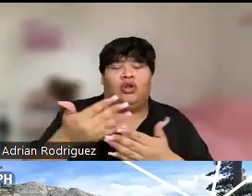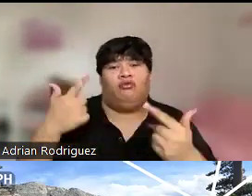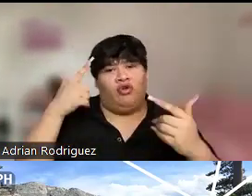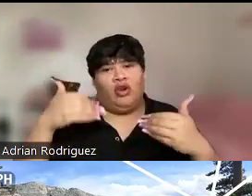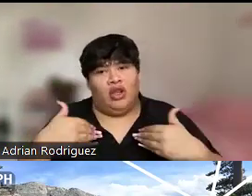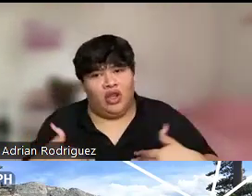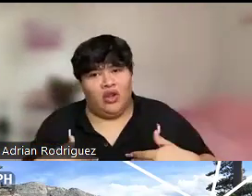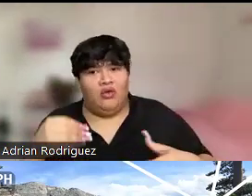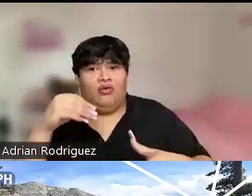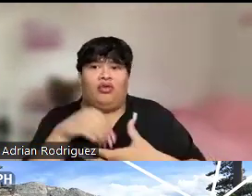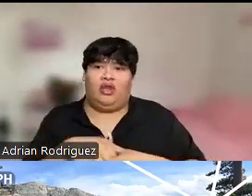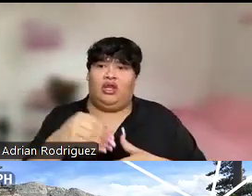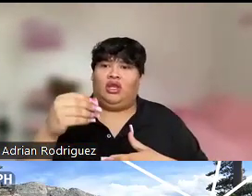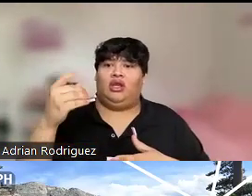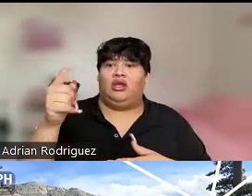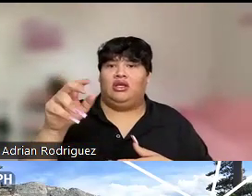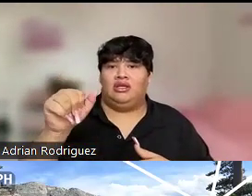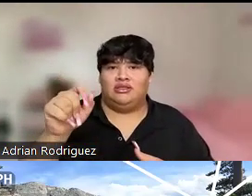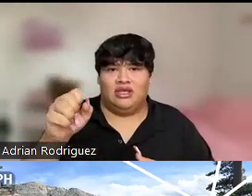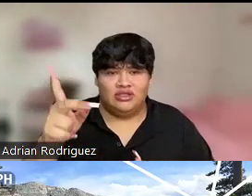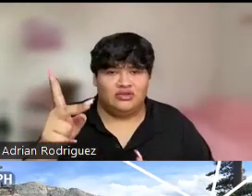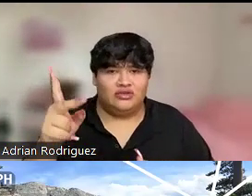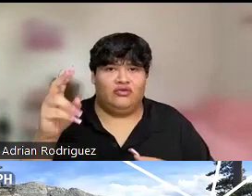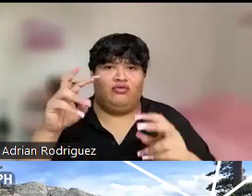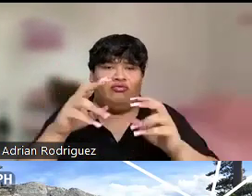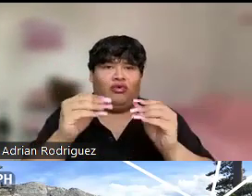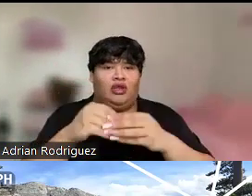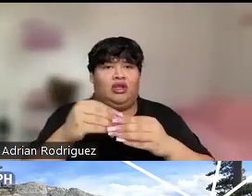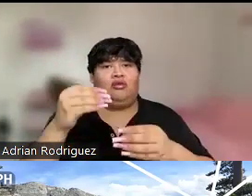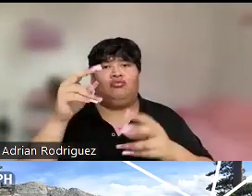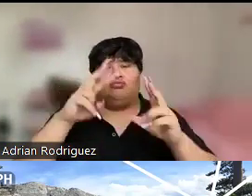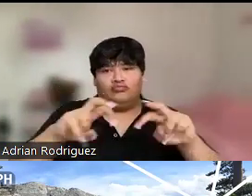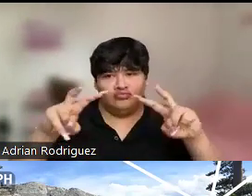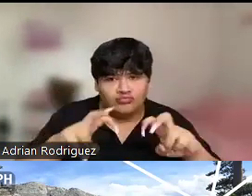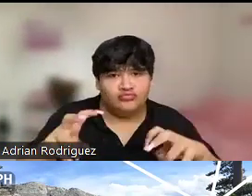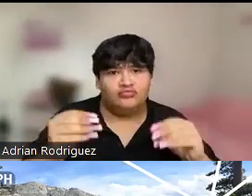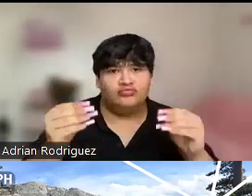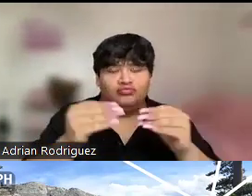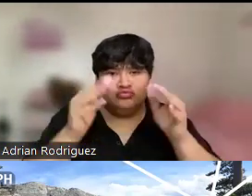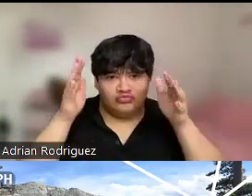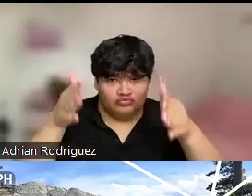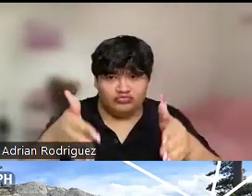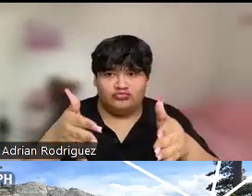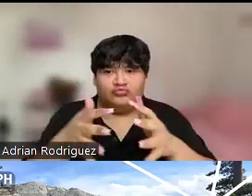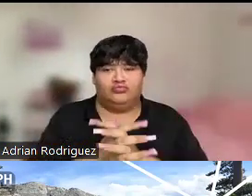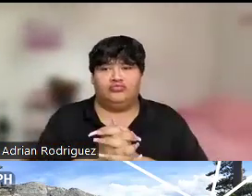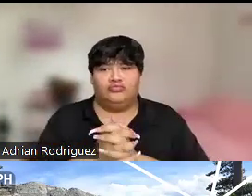in response to that task force recommendation. The research focus